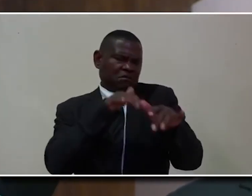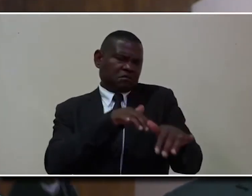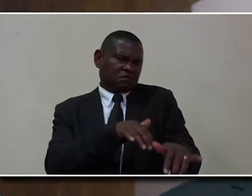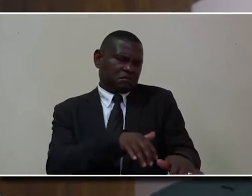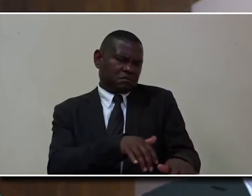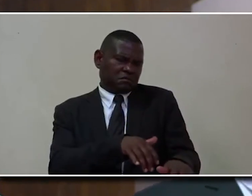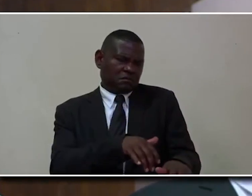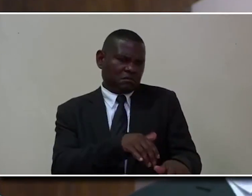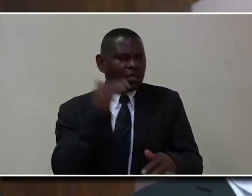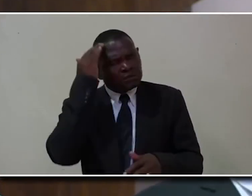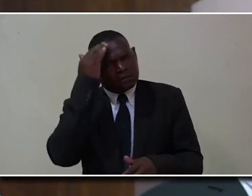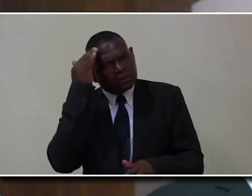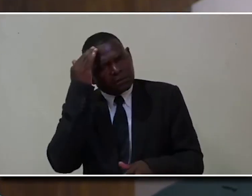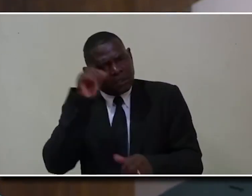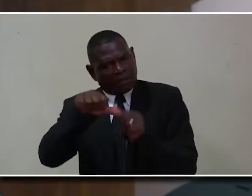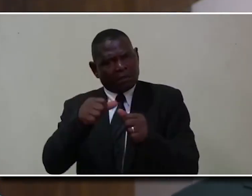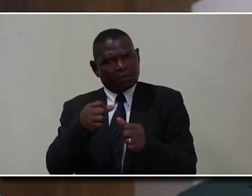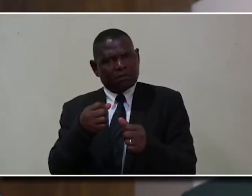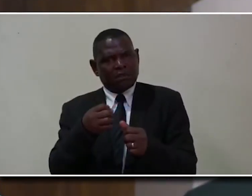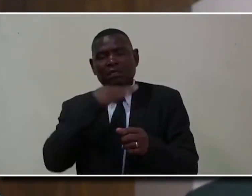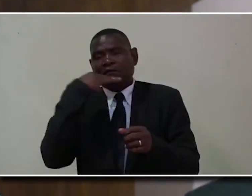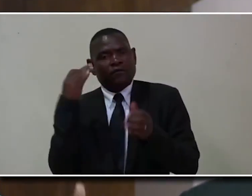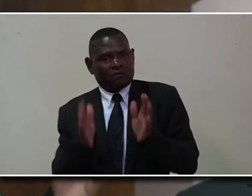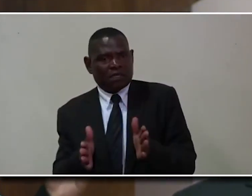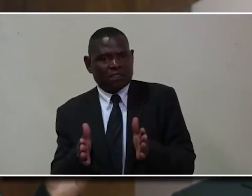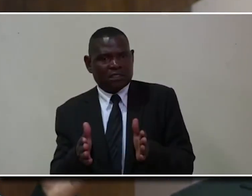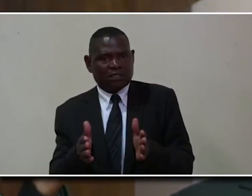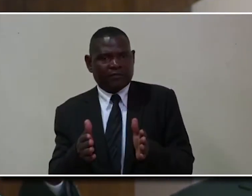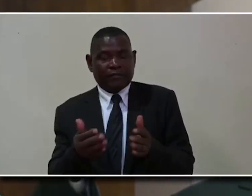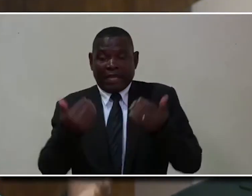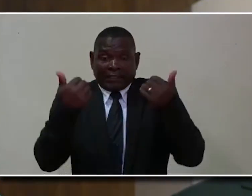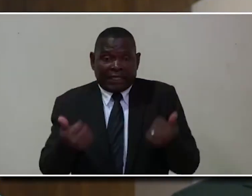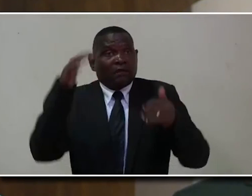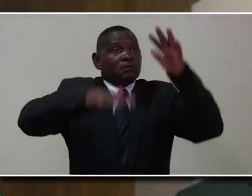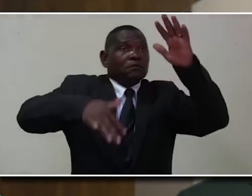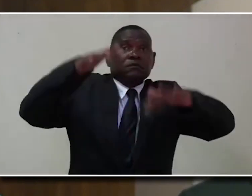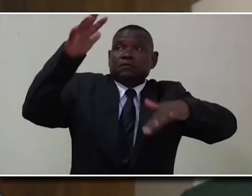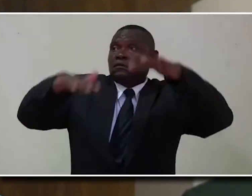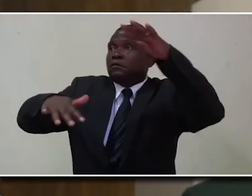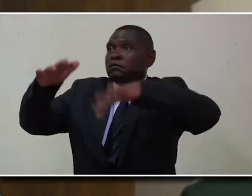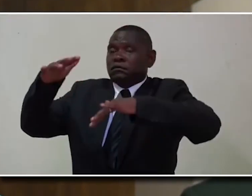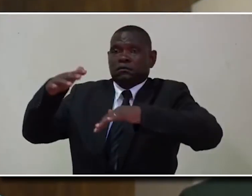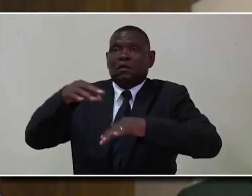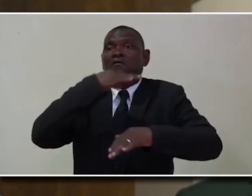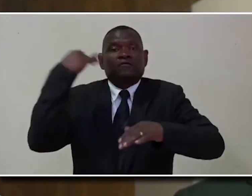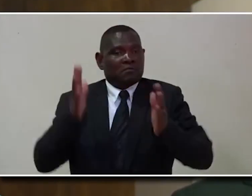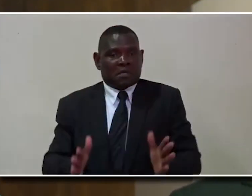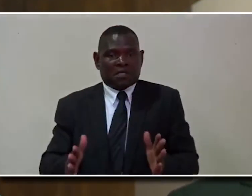Think about farmers. Maybe it is raining very well. Farmers are filled with joy.